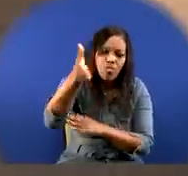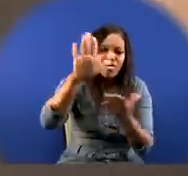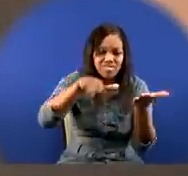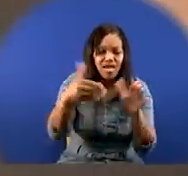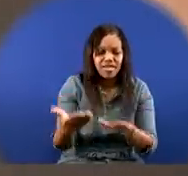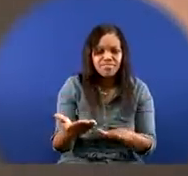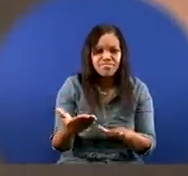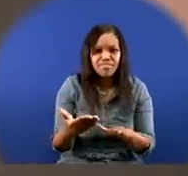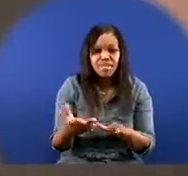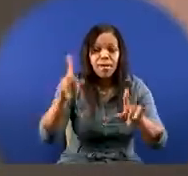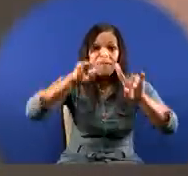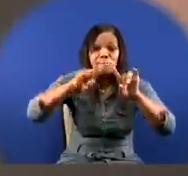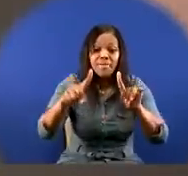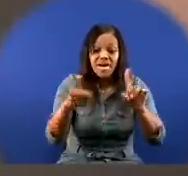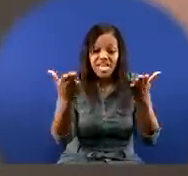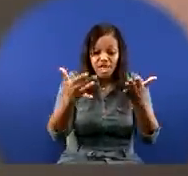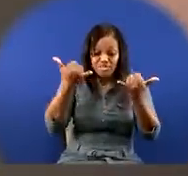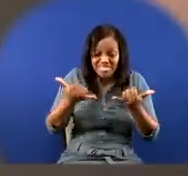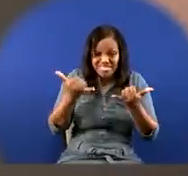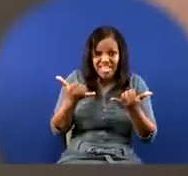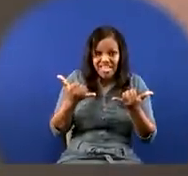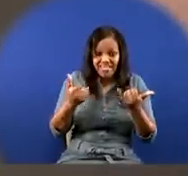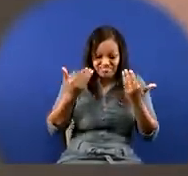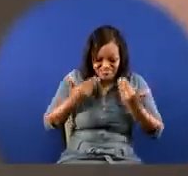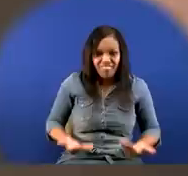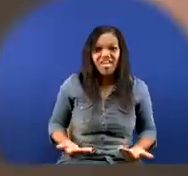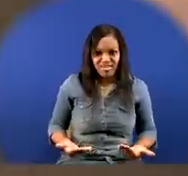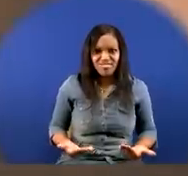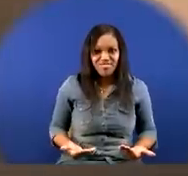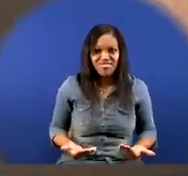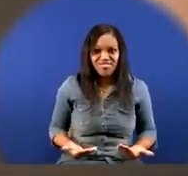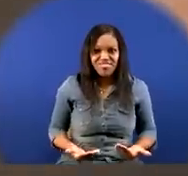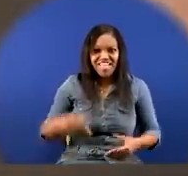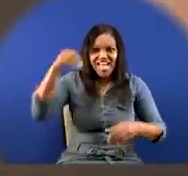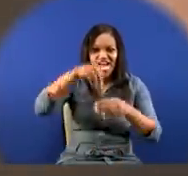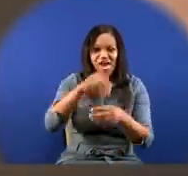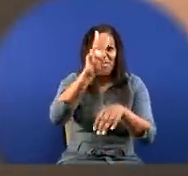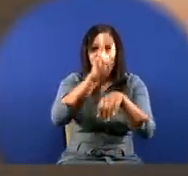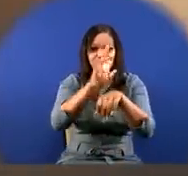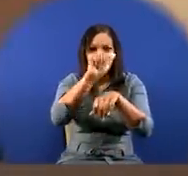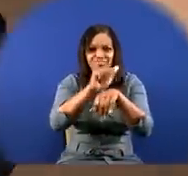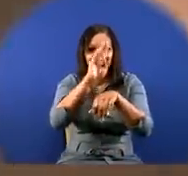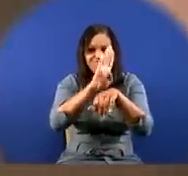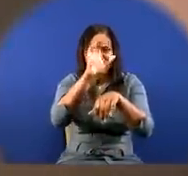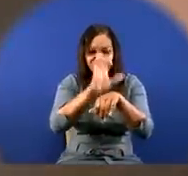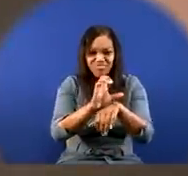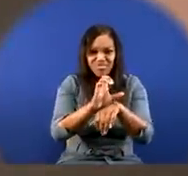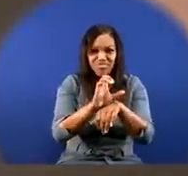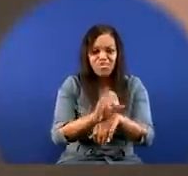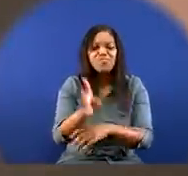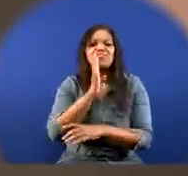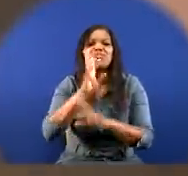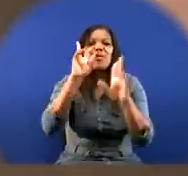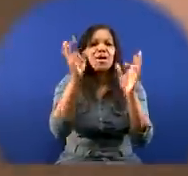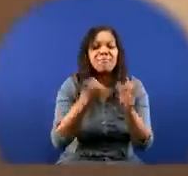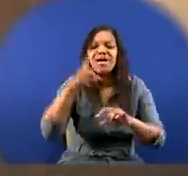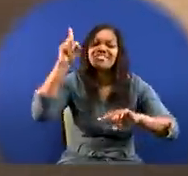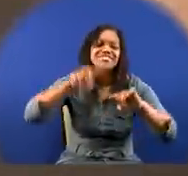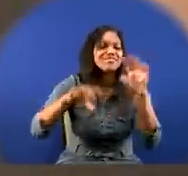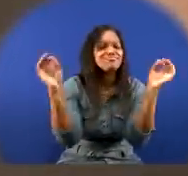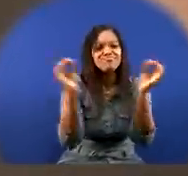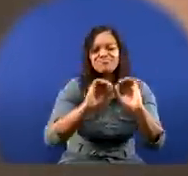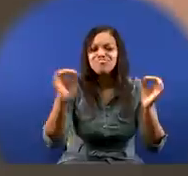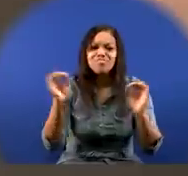dead. But here I am in Wheeler Avenue talking about can't